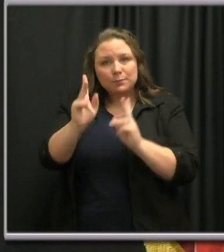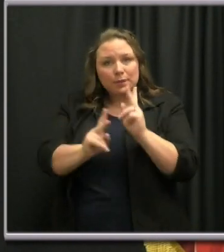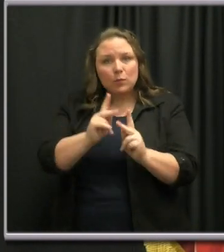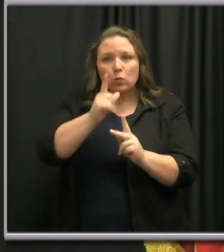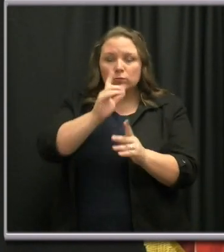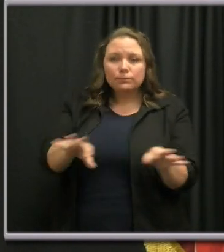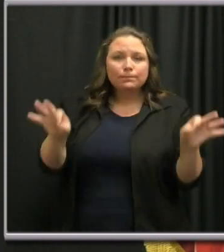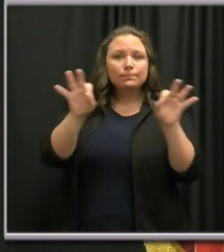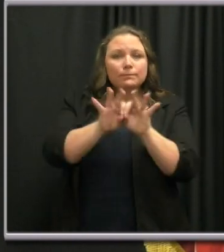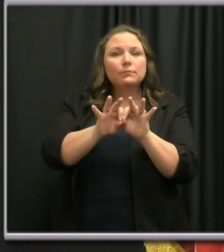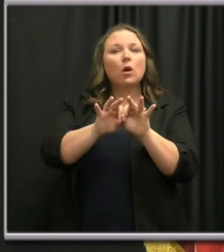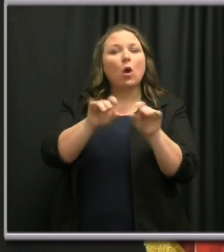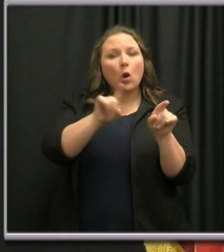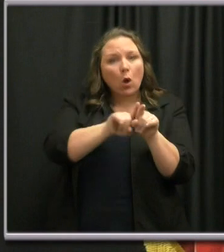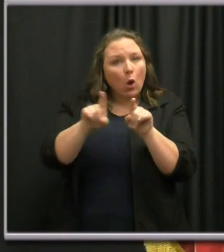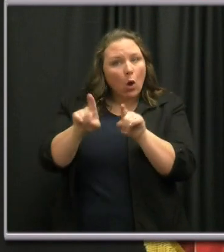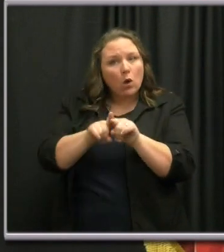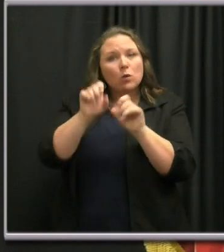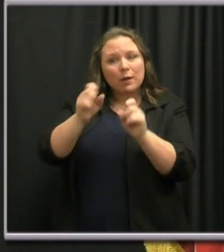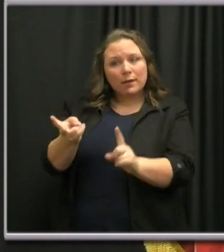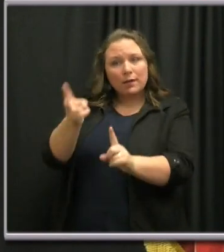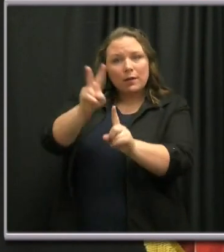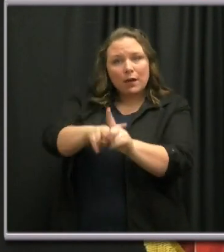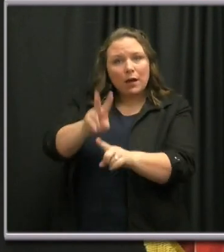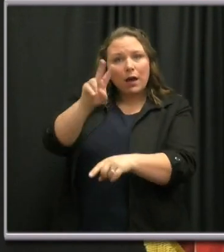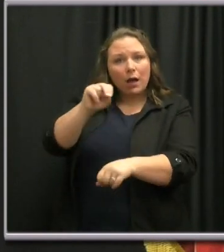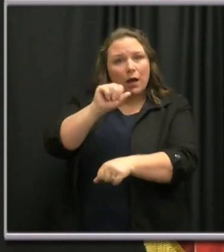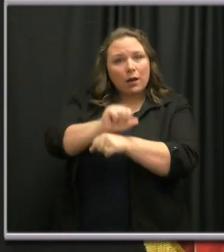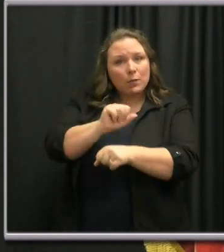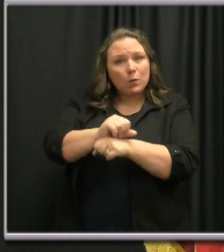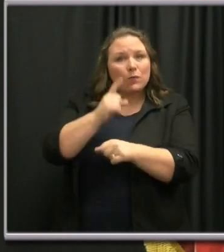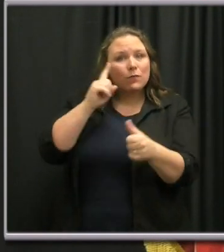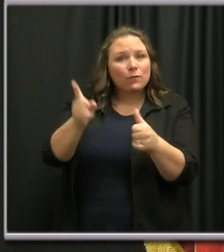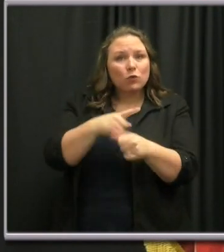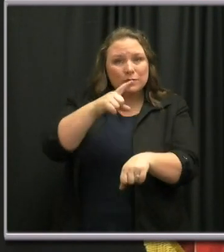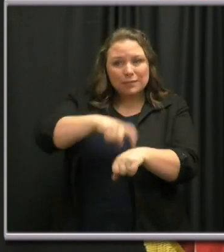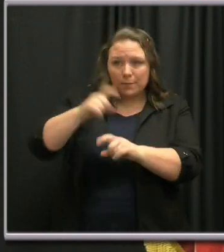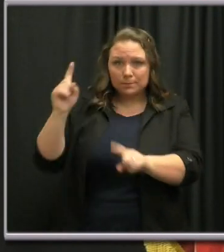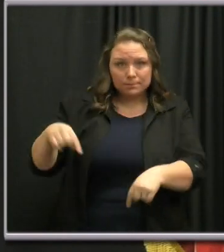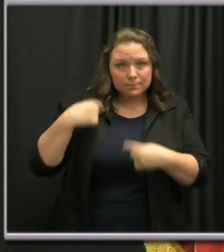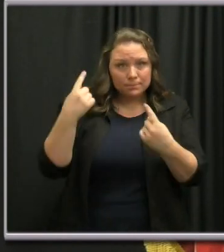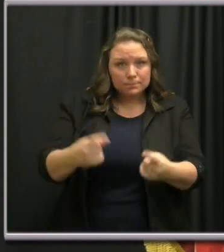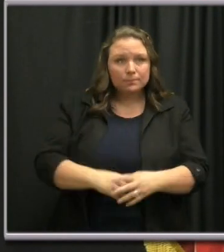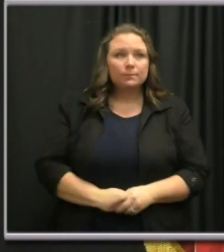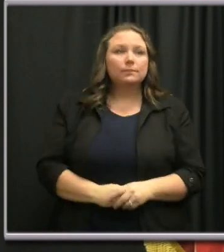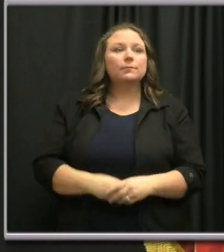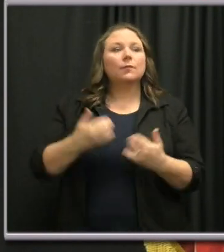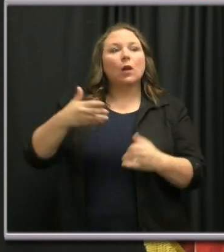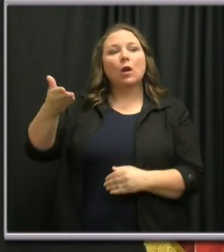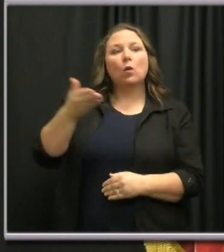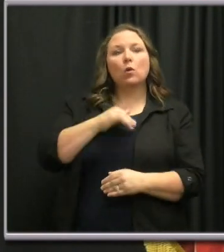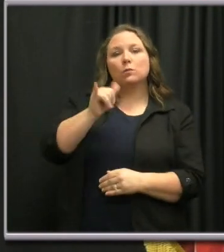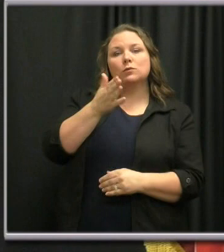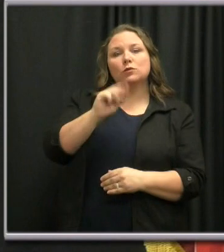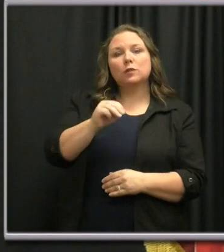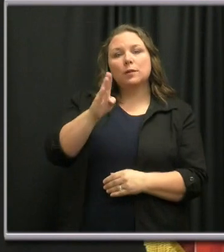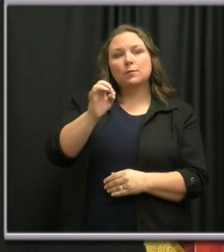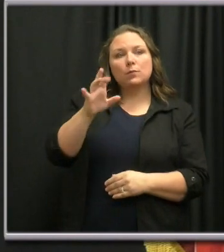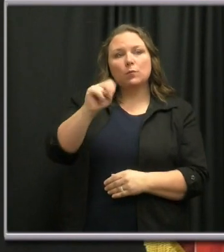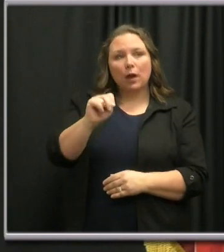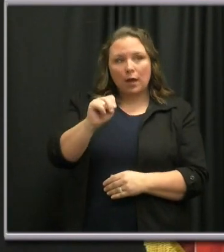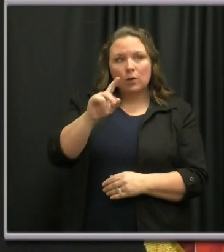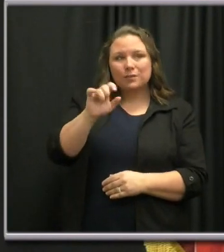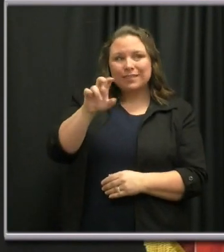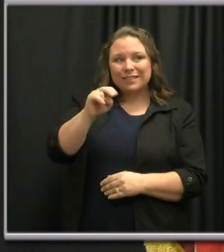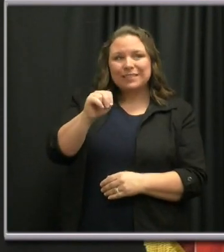also covered by unemployment insurance for the first time. Now I want to welcome Jim Brown, Tennessee State Director of